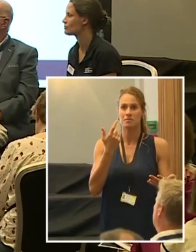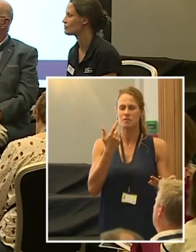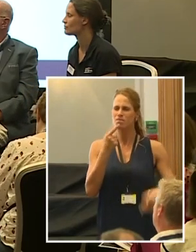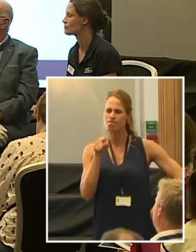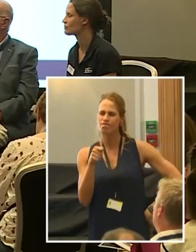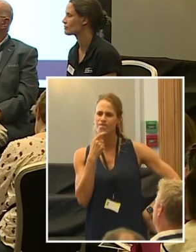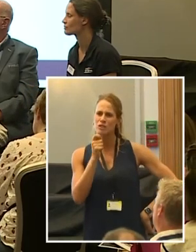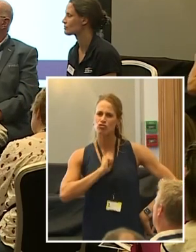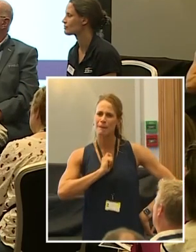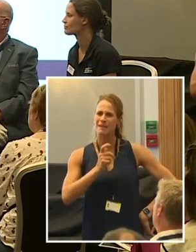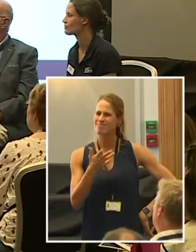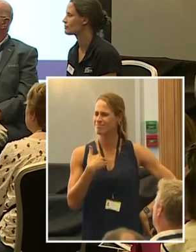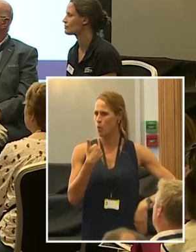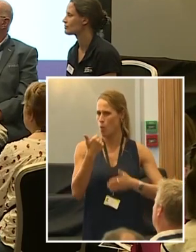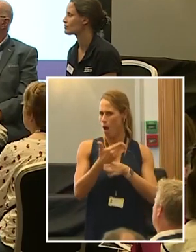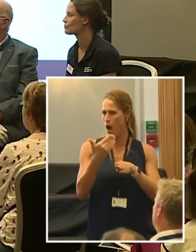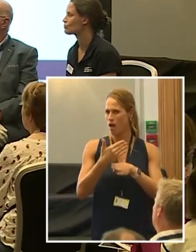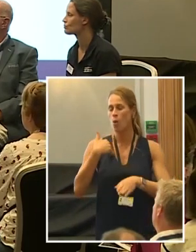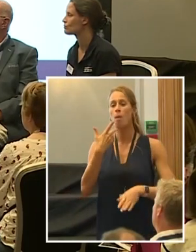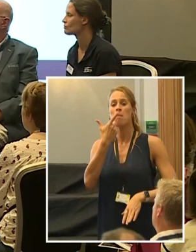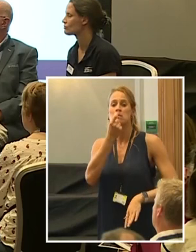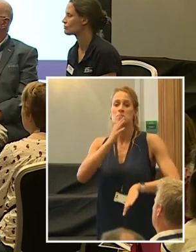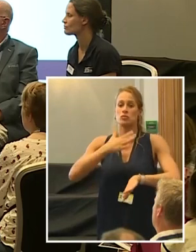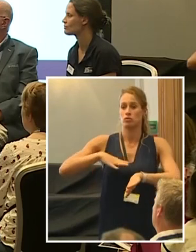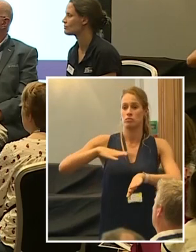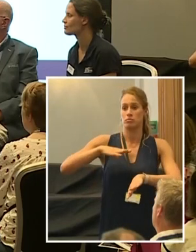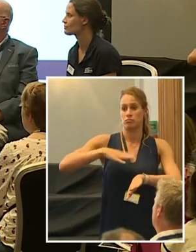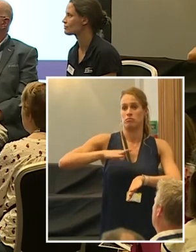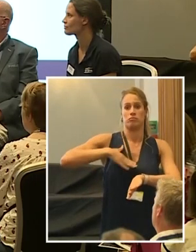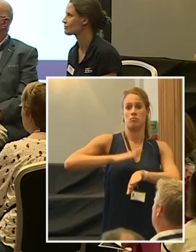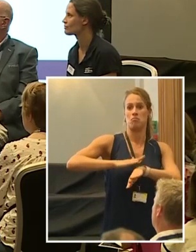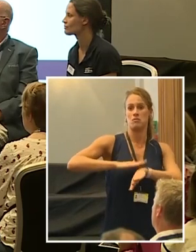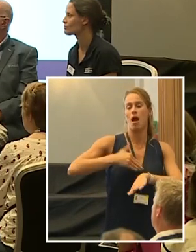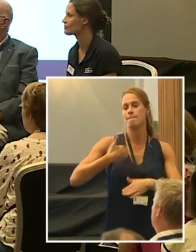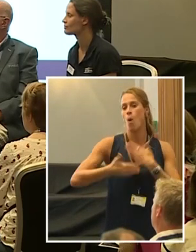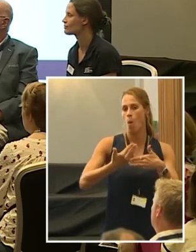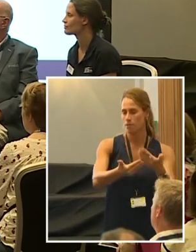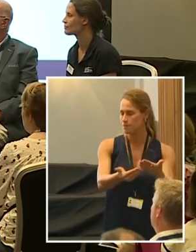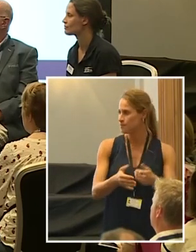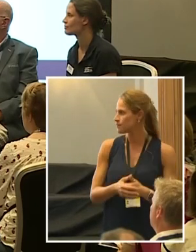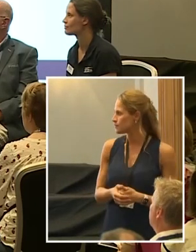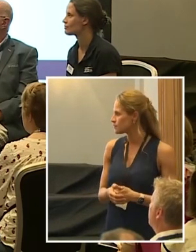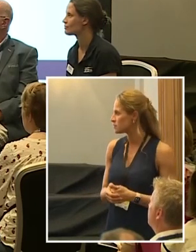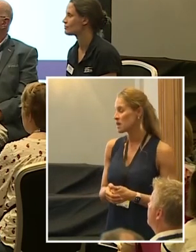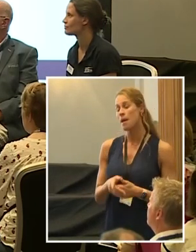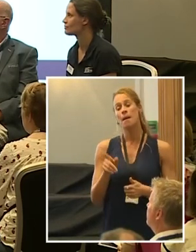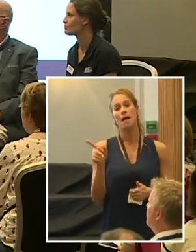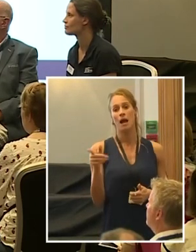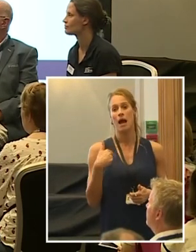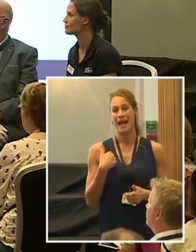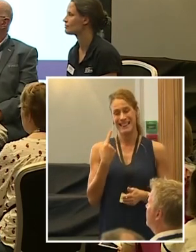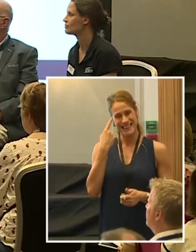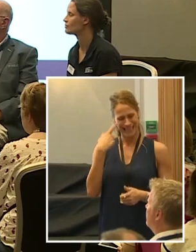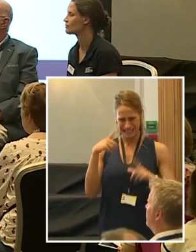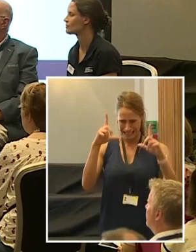actually going to work or not? And that sort of prolonged period of the trial is adding to the cost. And if we're actually able to say quite convincingly, this imaging